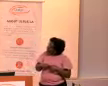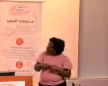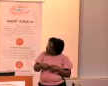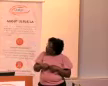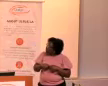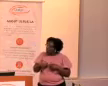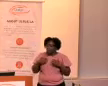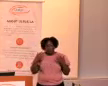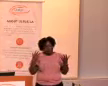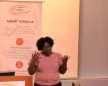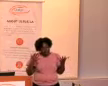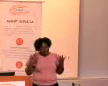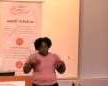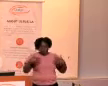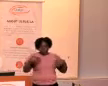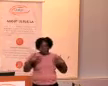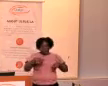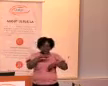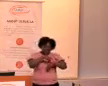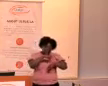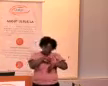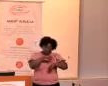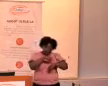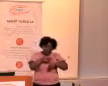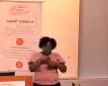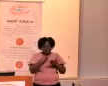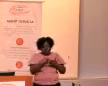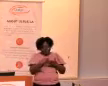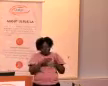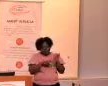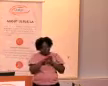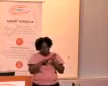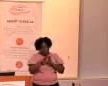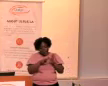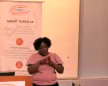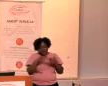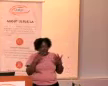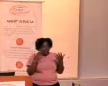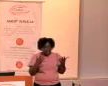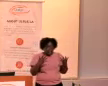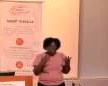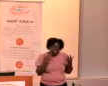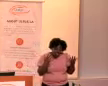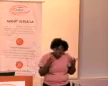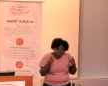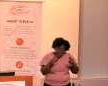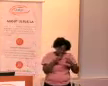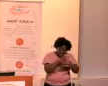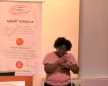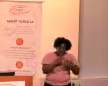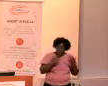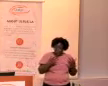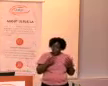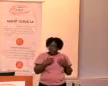it takes a lot of time and it takes a lot of money to develop this. And there's a lot of complications associated